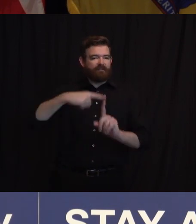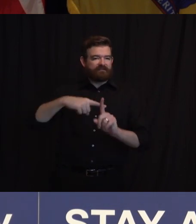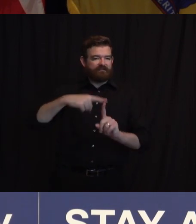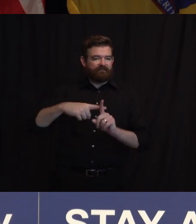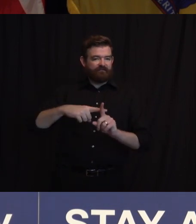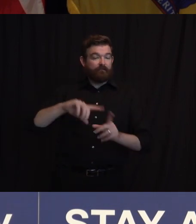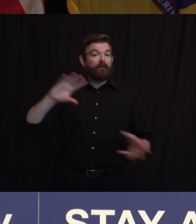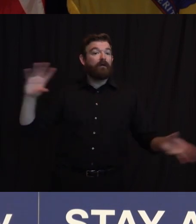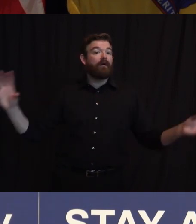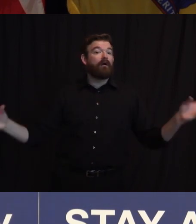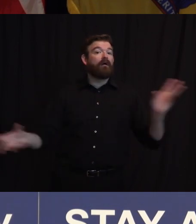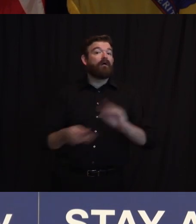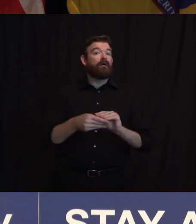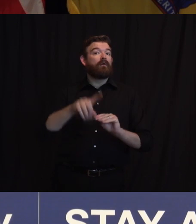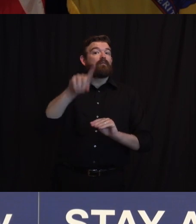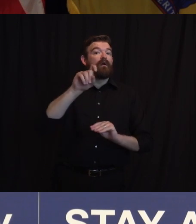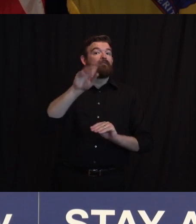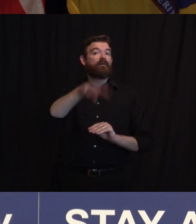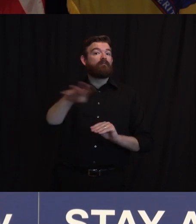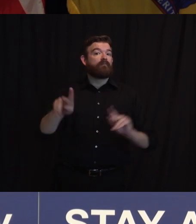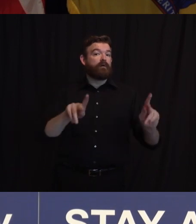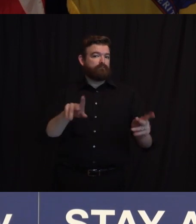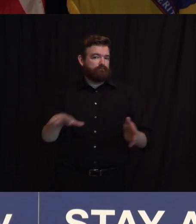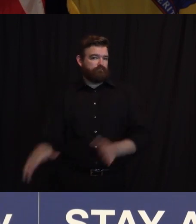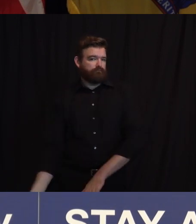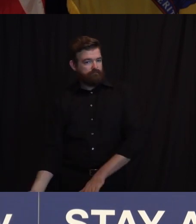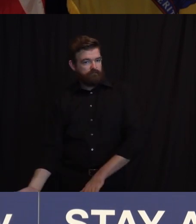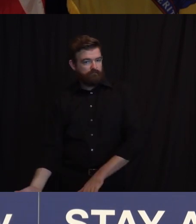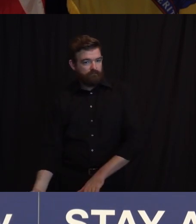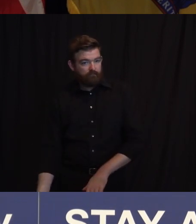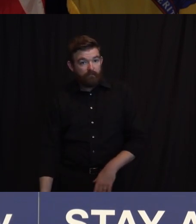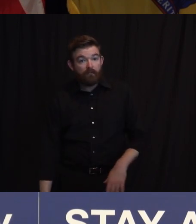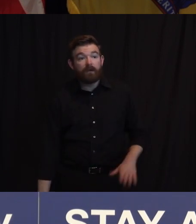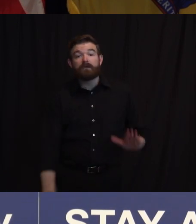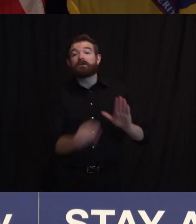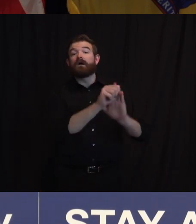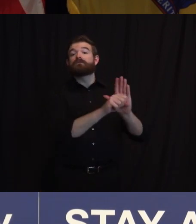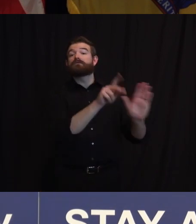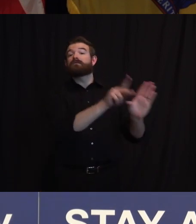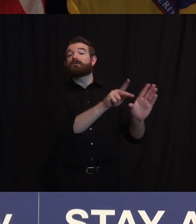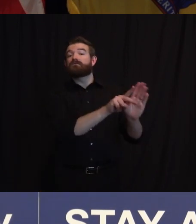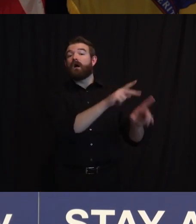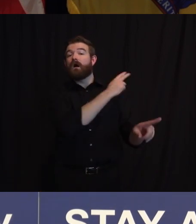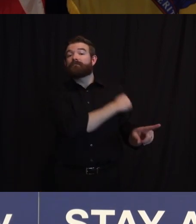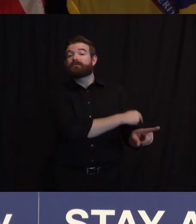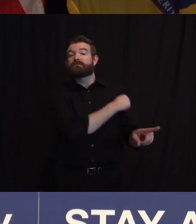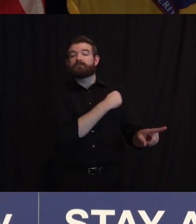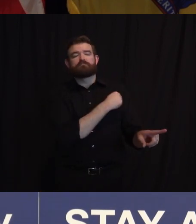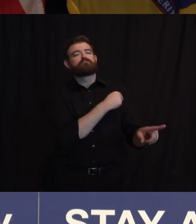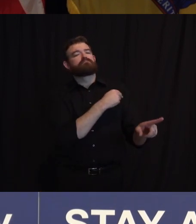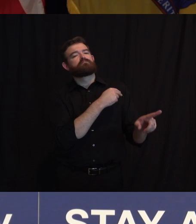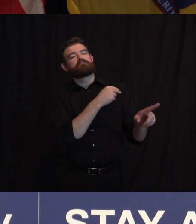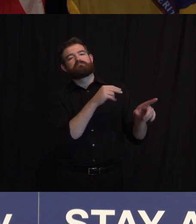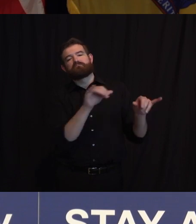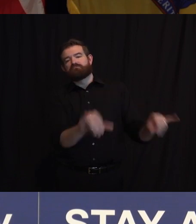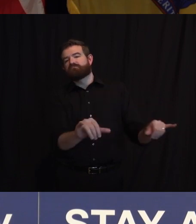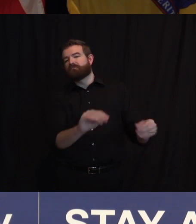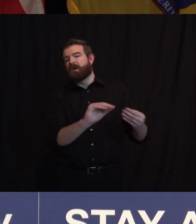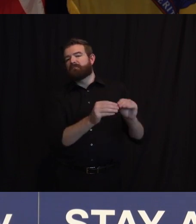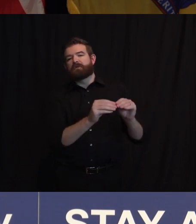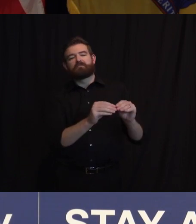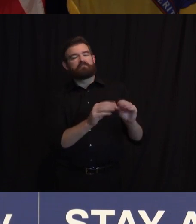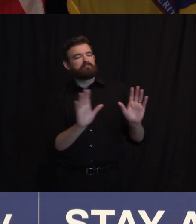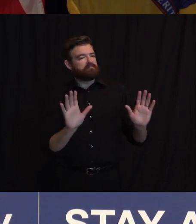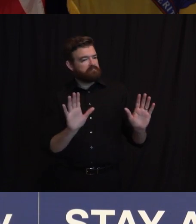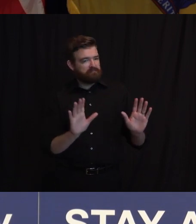144 deaths, and the statistics for our state psychiatric hospitals remain the same as well. As the governor shared,